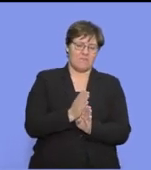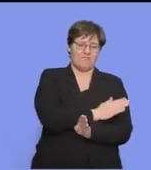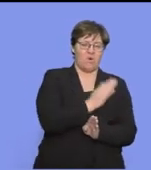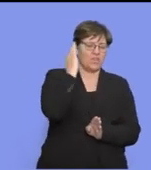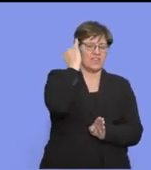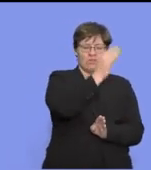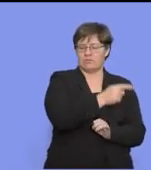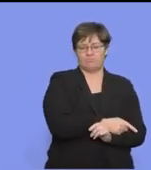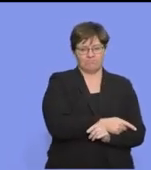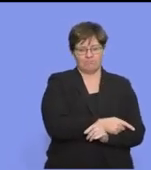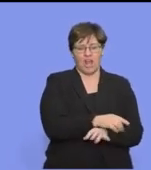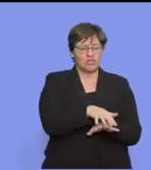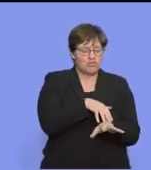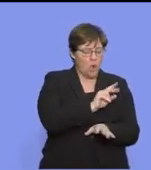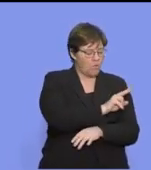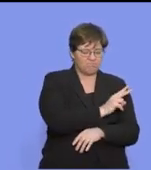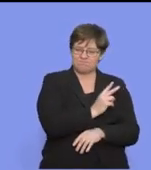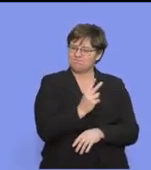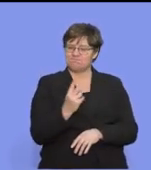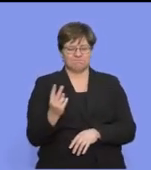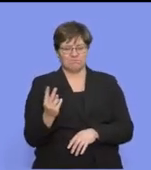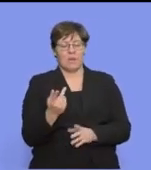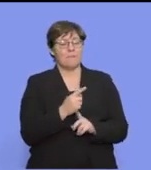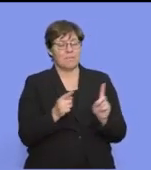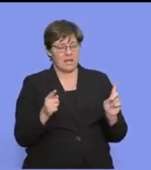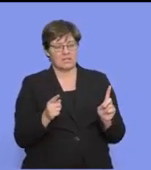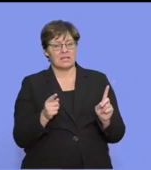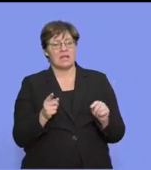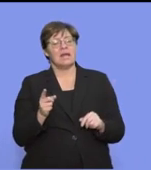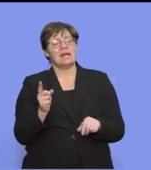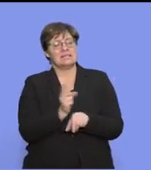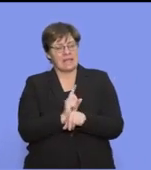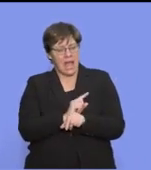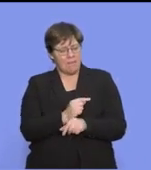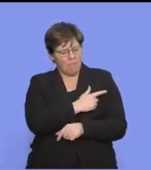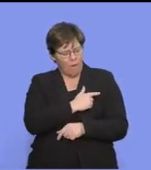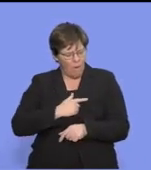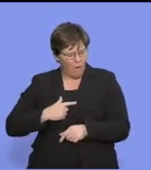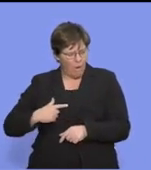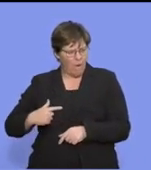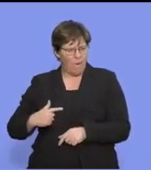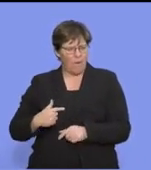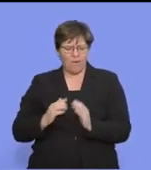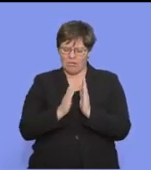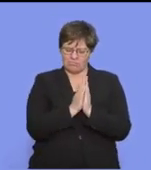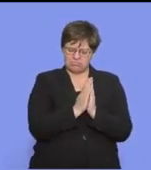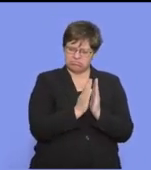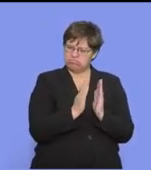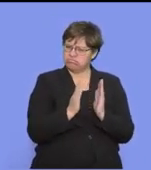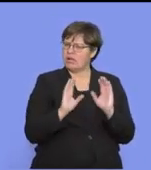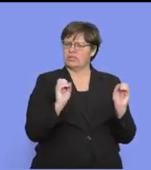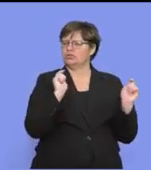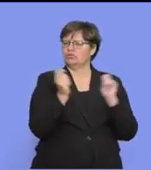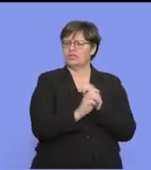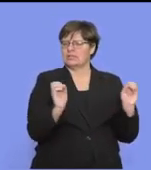did not support the theory of gradual evolution, but rather that there were long periods of